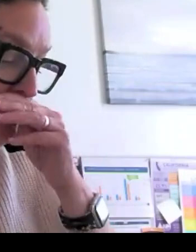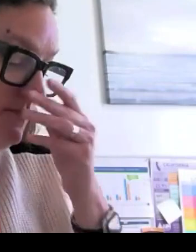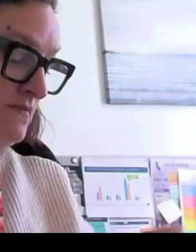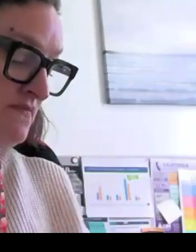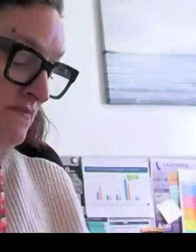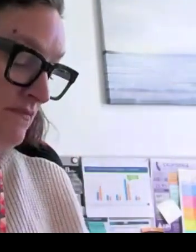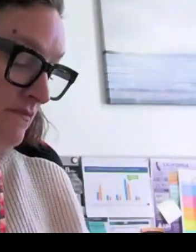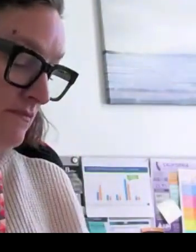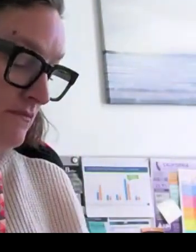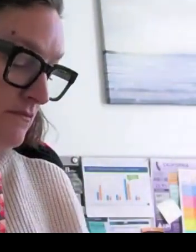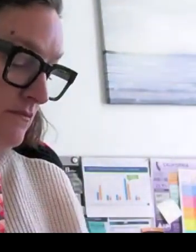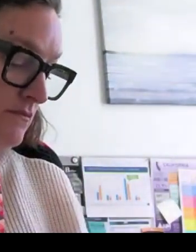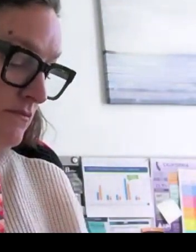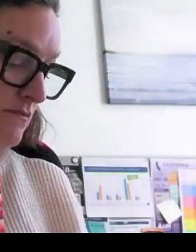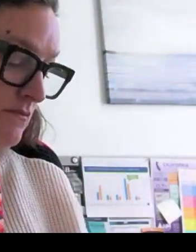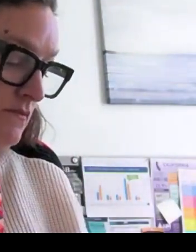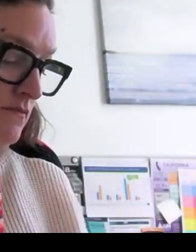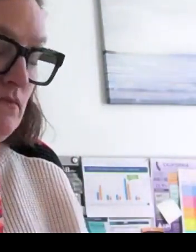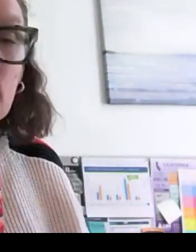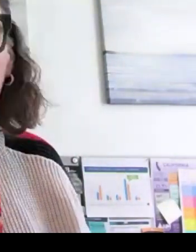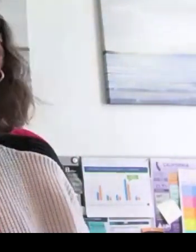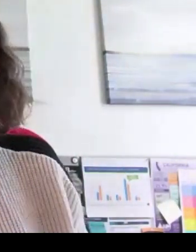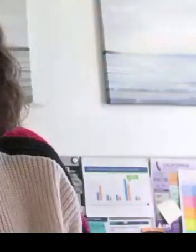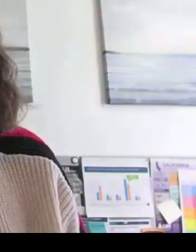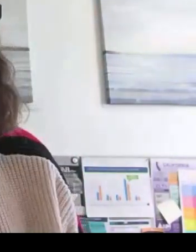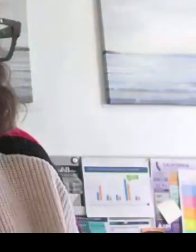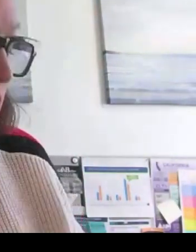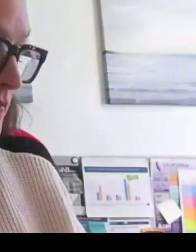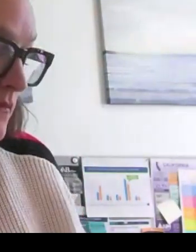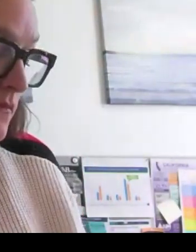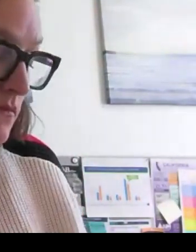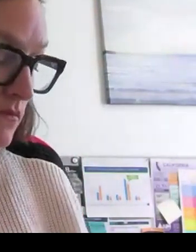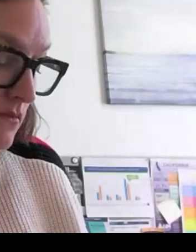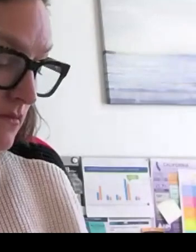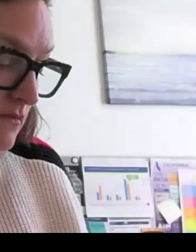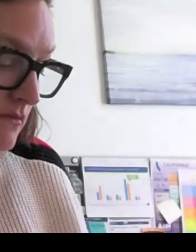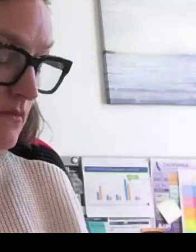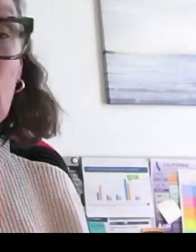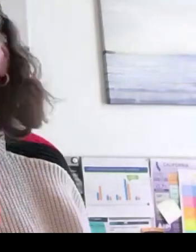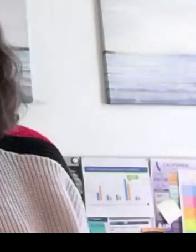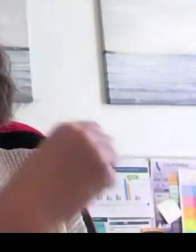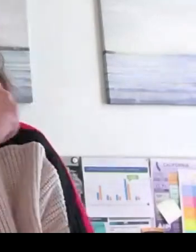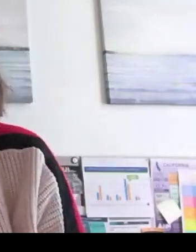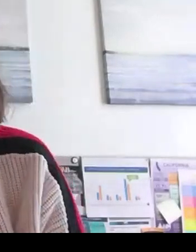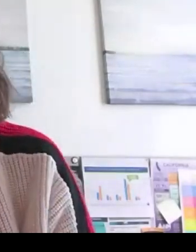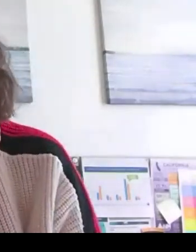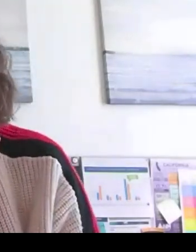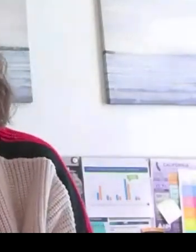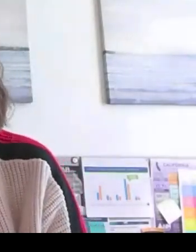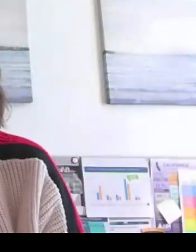So perfect. Go ahead, Carlos. Can you hear me? I just wanted to reiterate Dr.